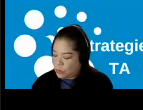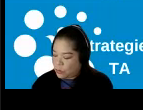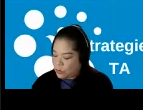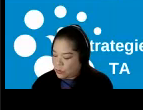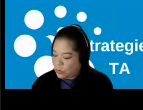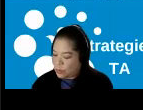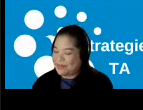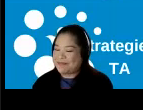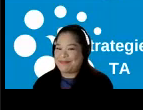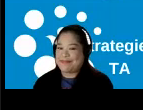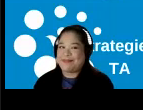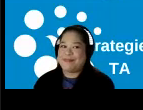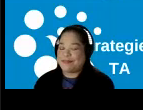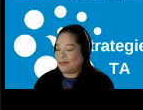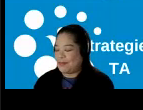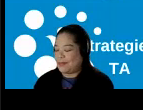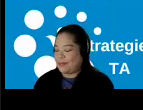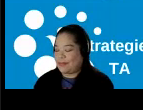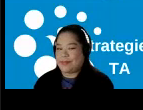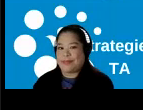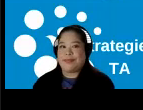already us. But yeah.